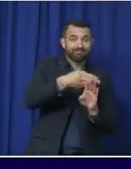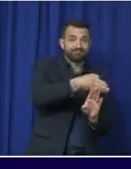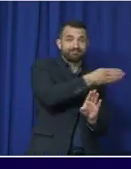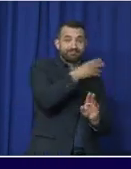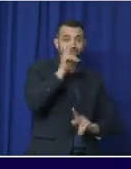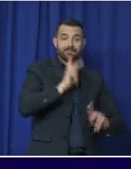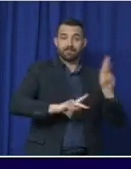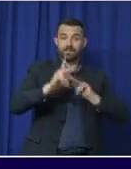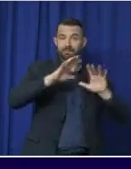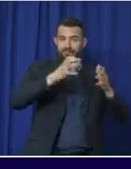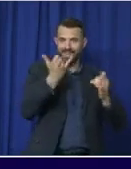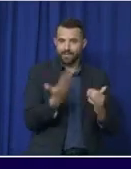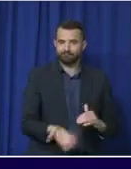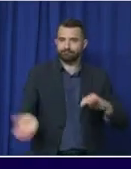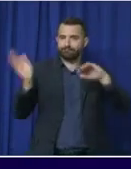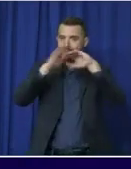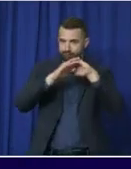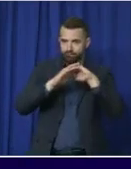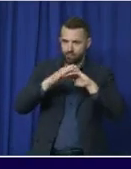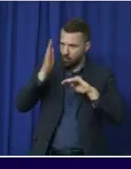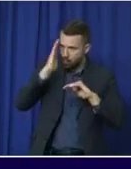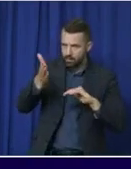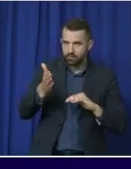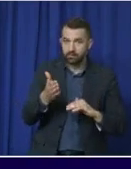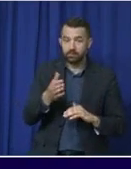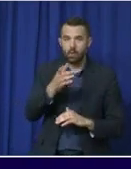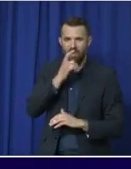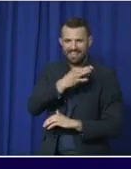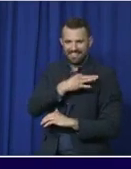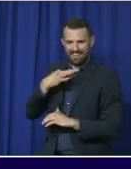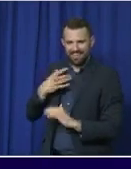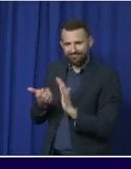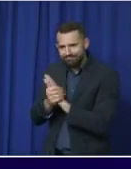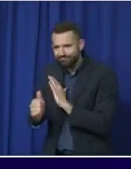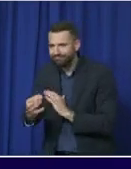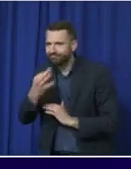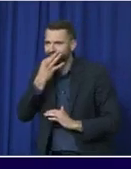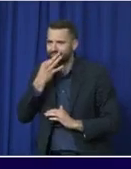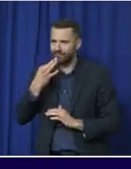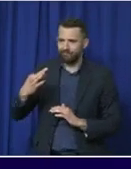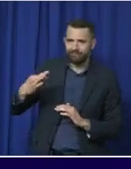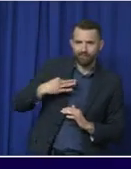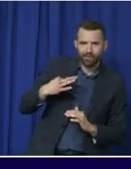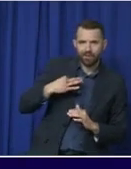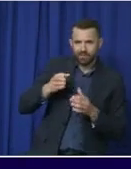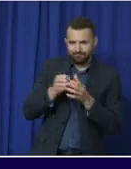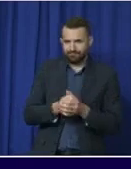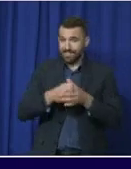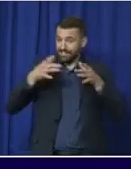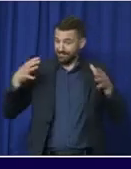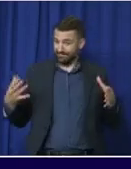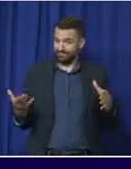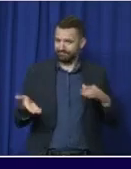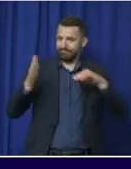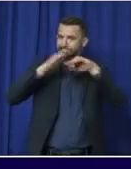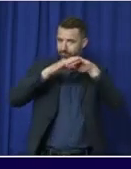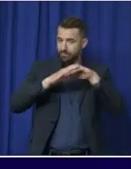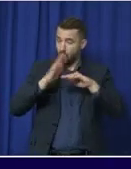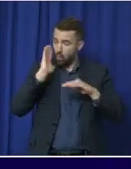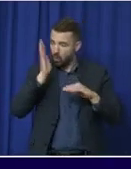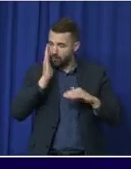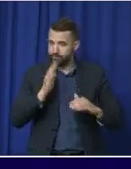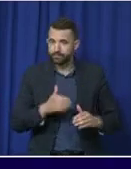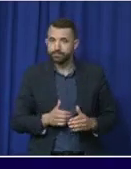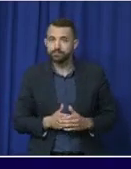skilled staff and volunteers, harnessing innovative technology, and securing social services to help people